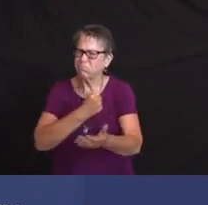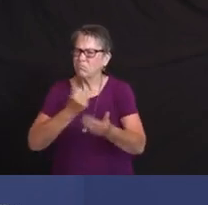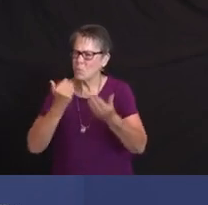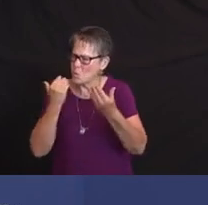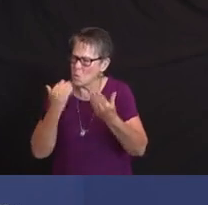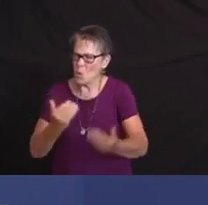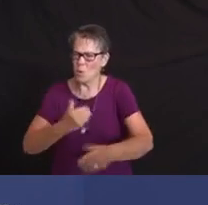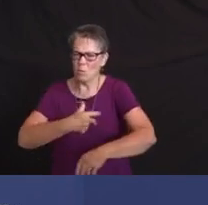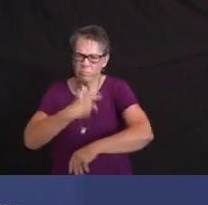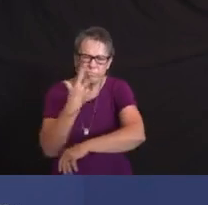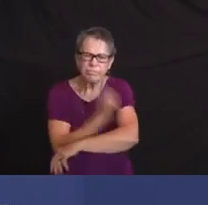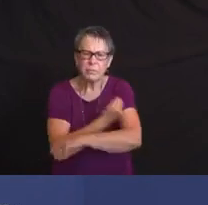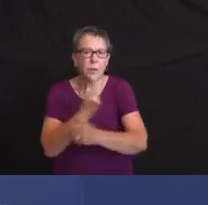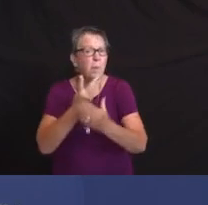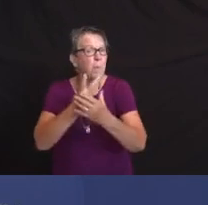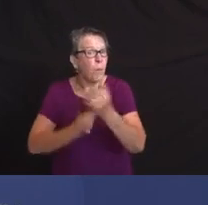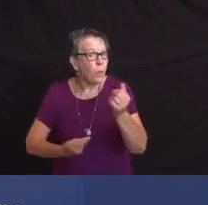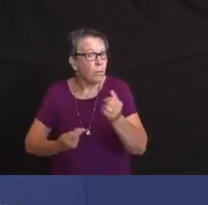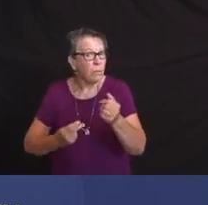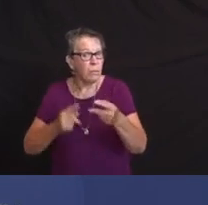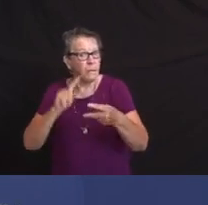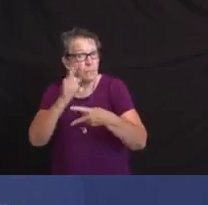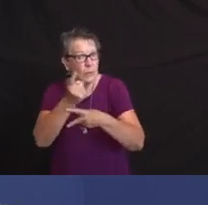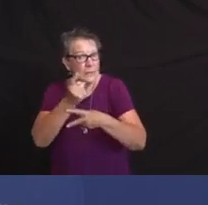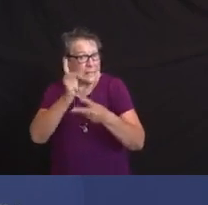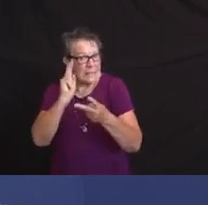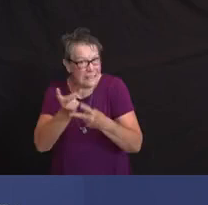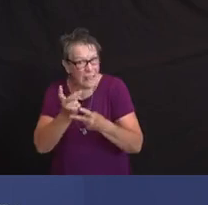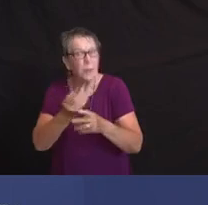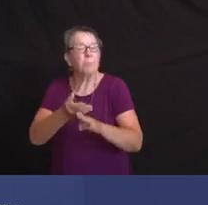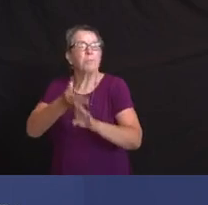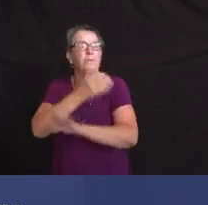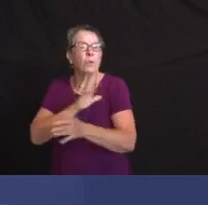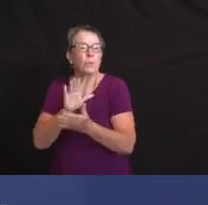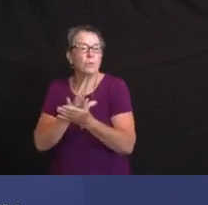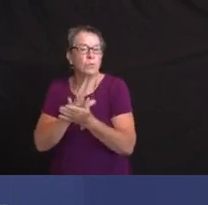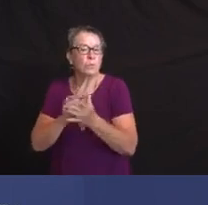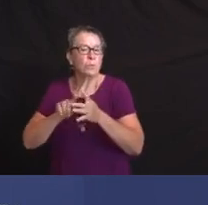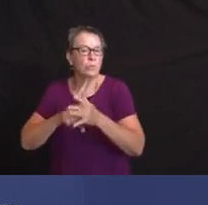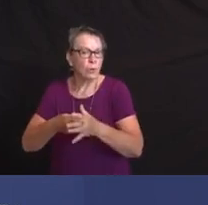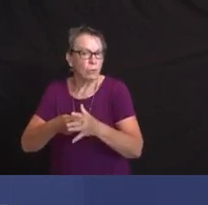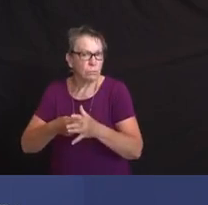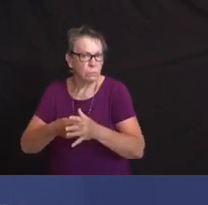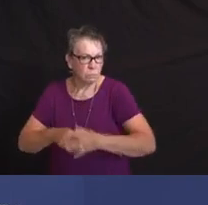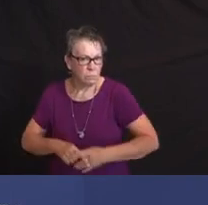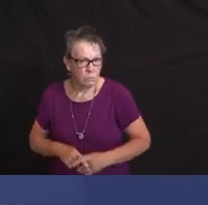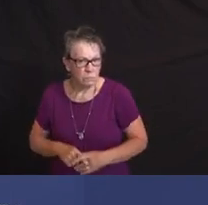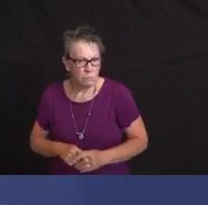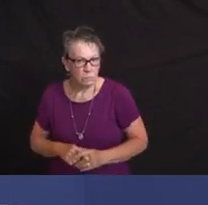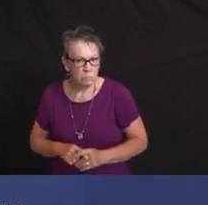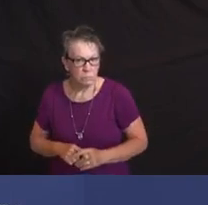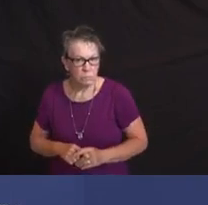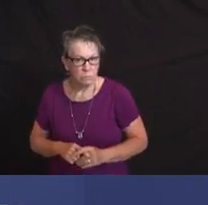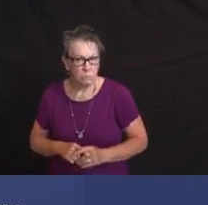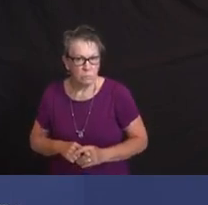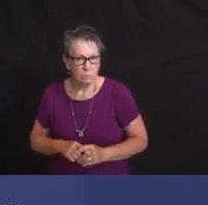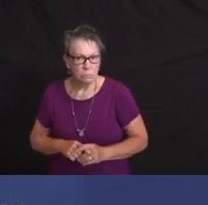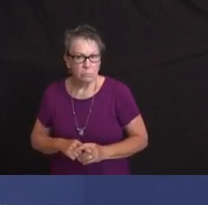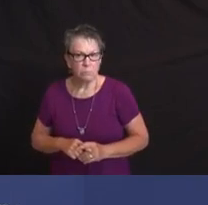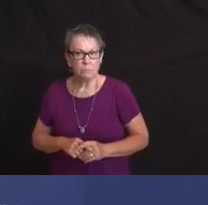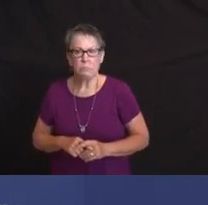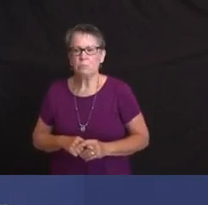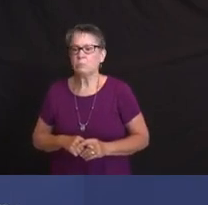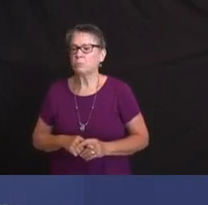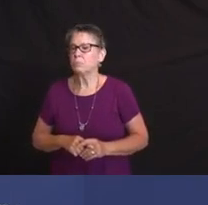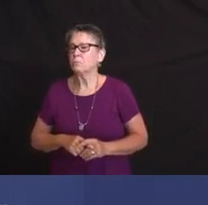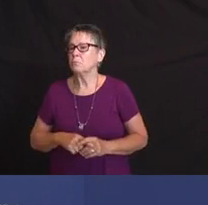protection against COVID-19 and the highly transmissible Delta variant. As I've said, vaccination